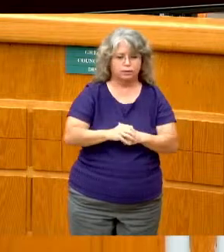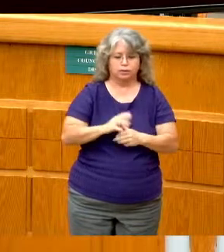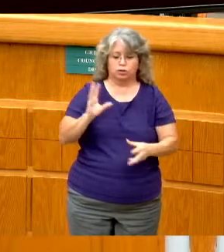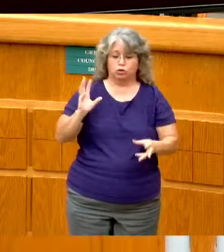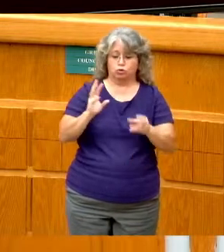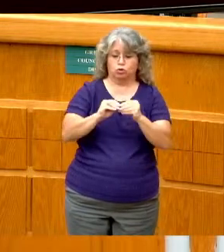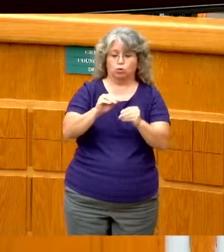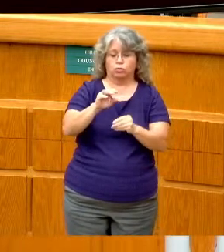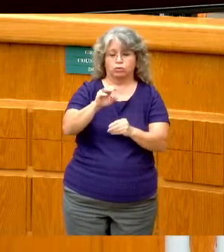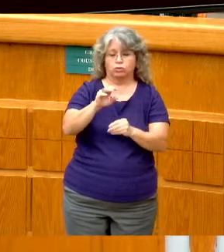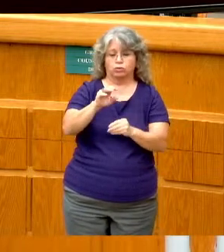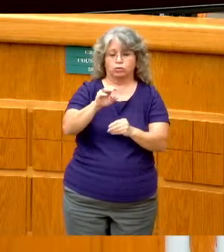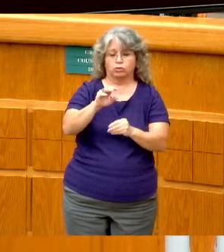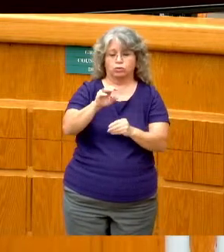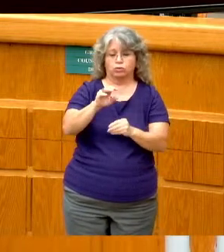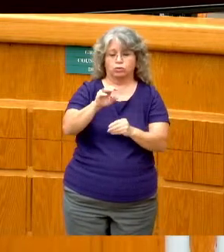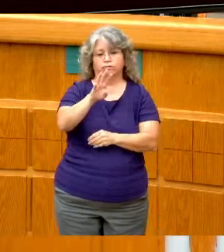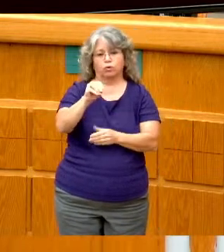combined